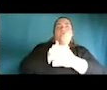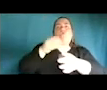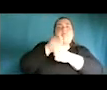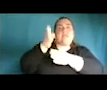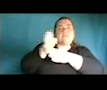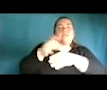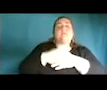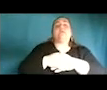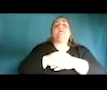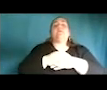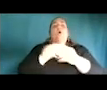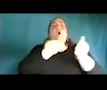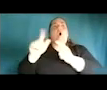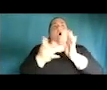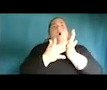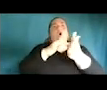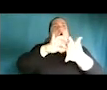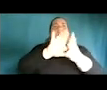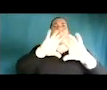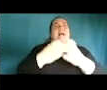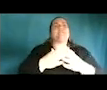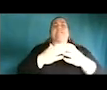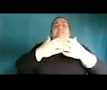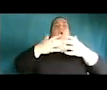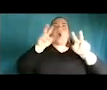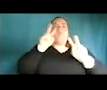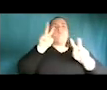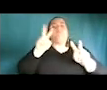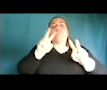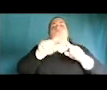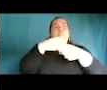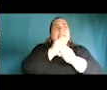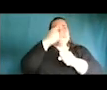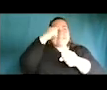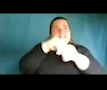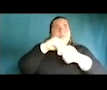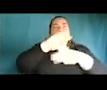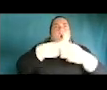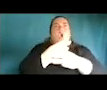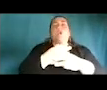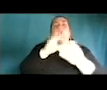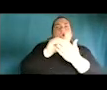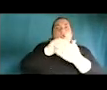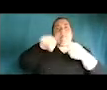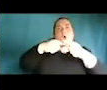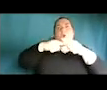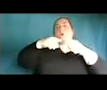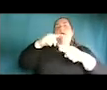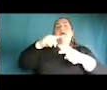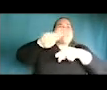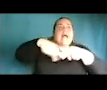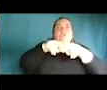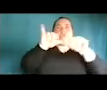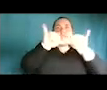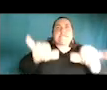make sense and meaning of the world, learning, for example, about national systems of public health and the wonders of